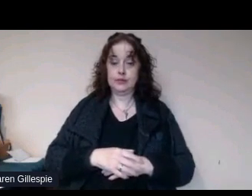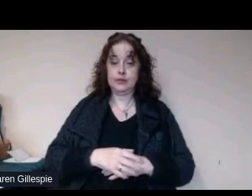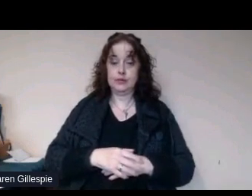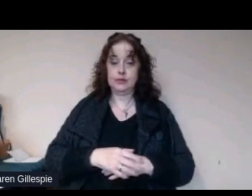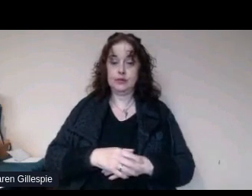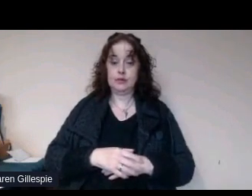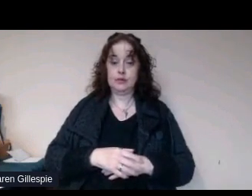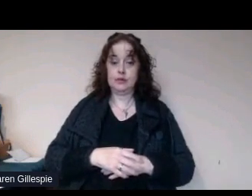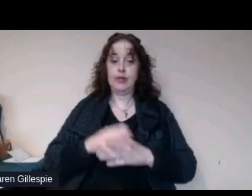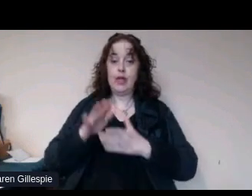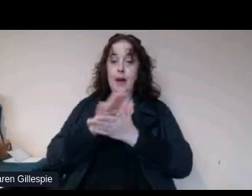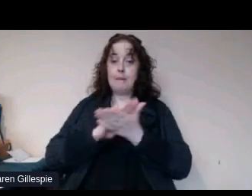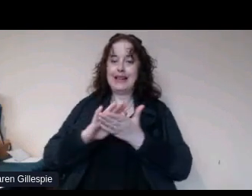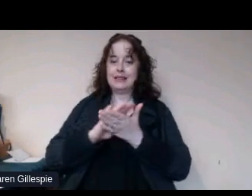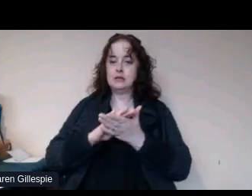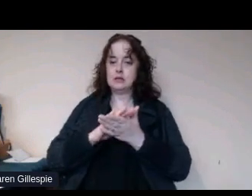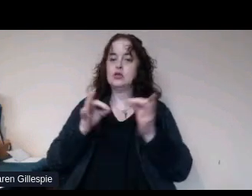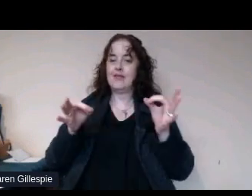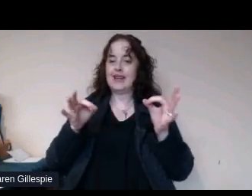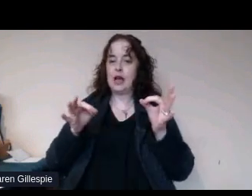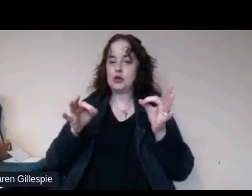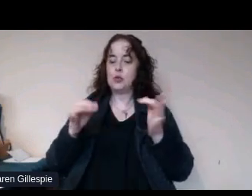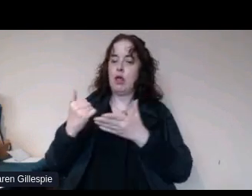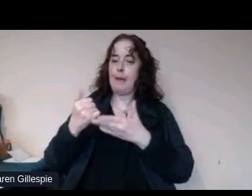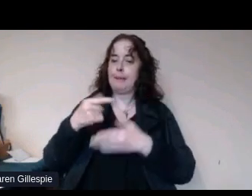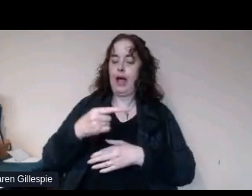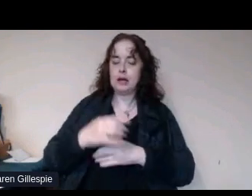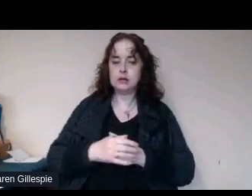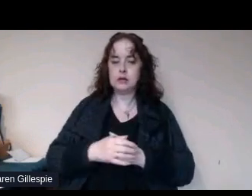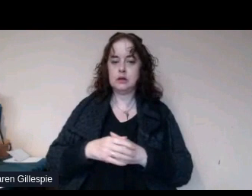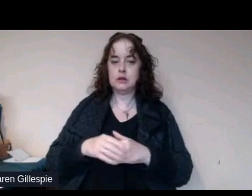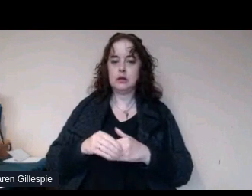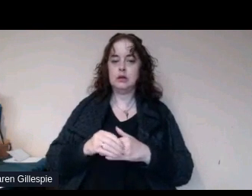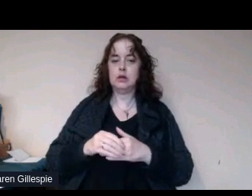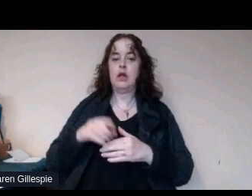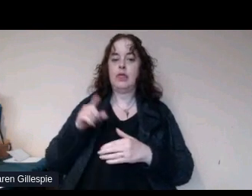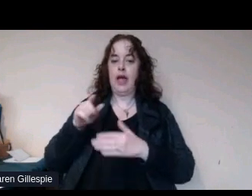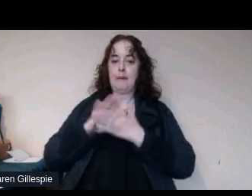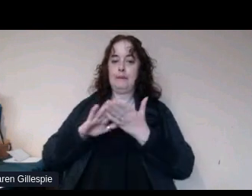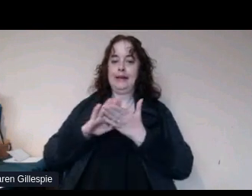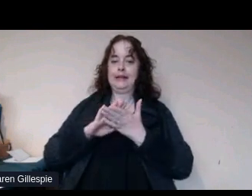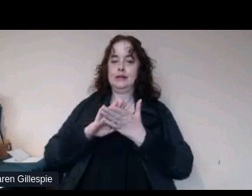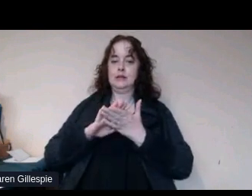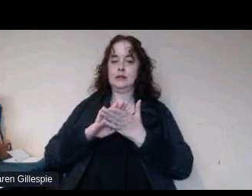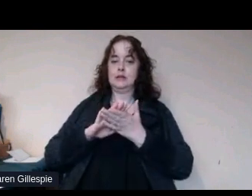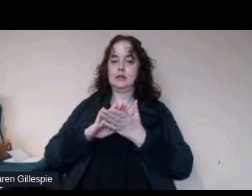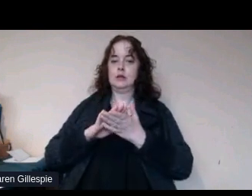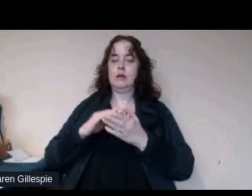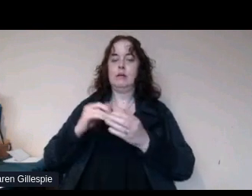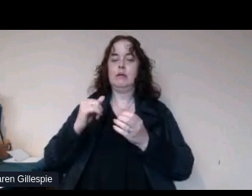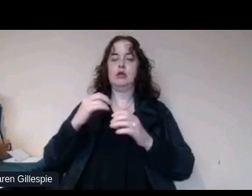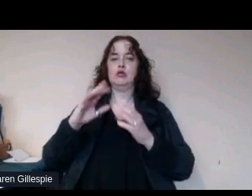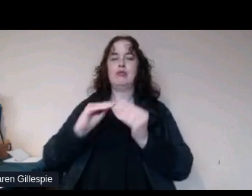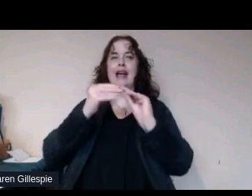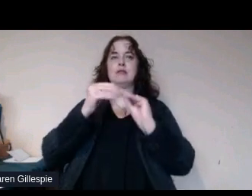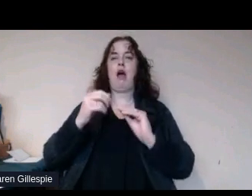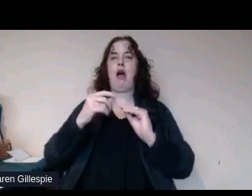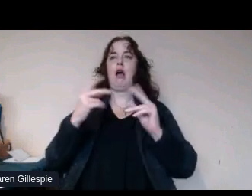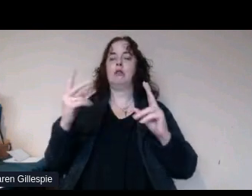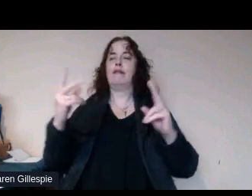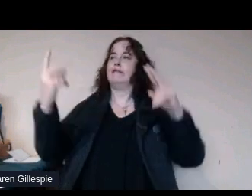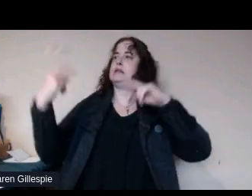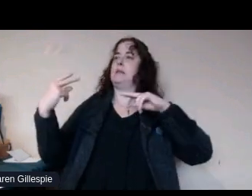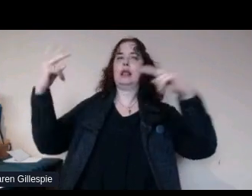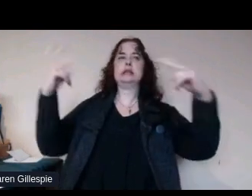by means of certifications, of course, and that therefore can increase accessibility across